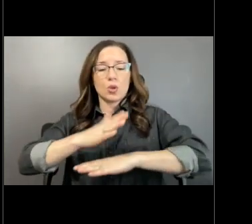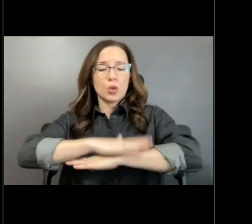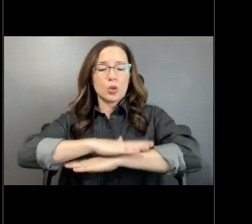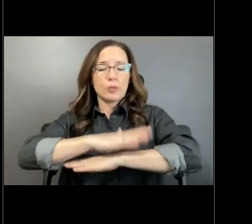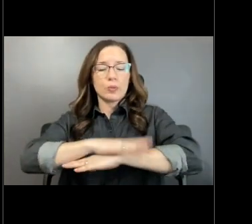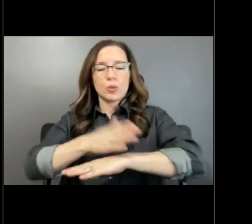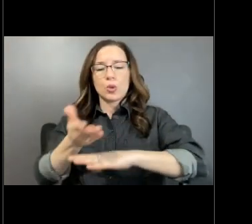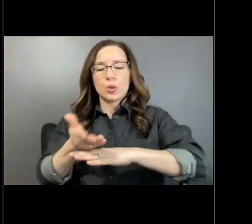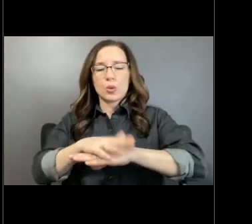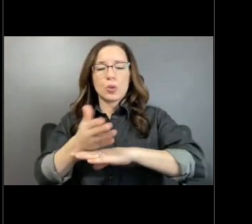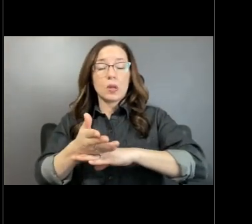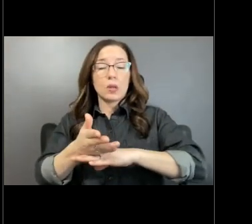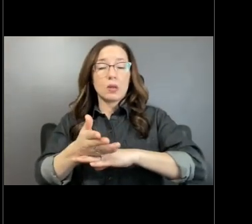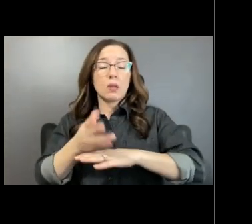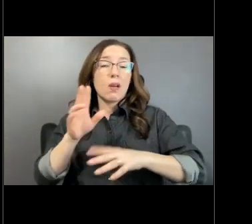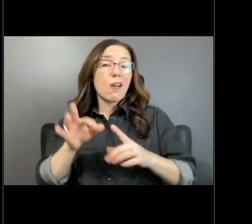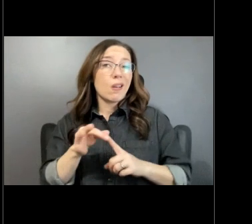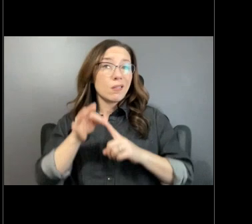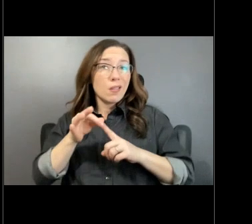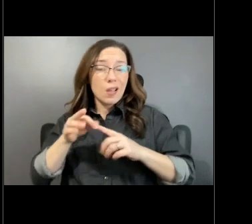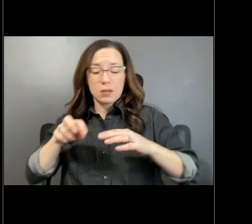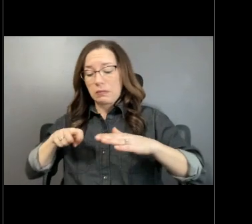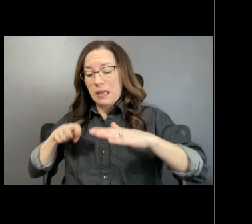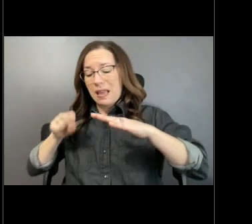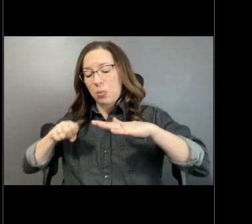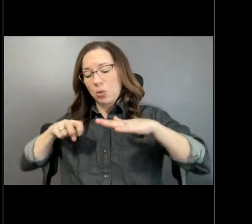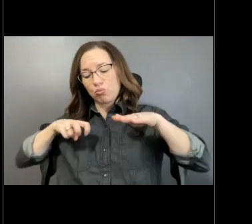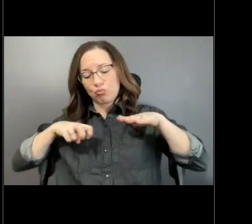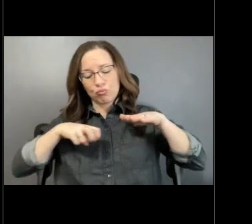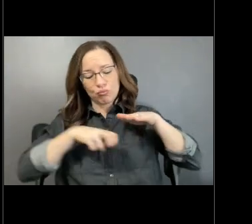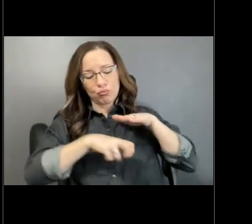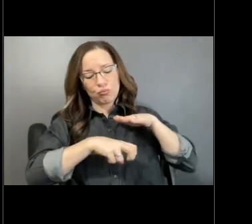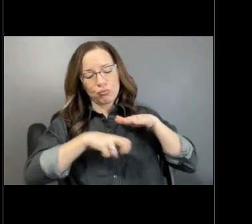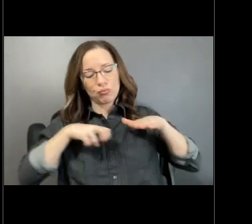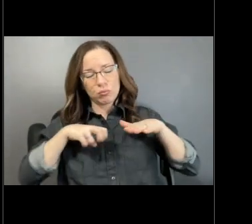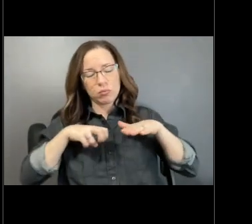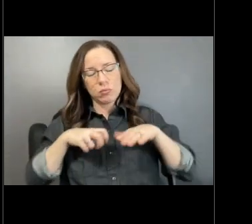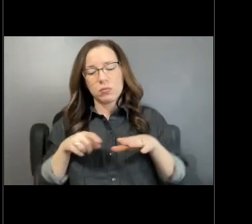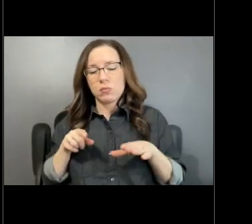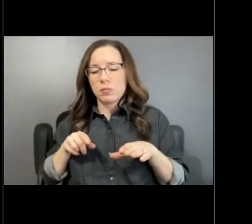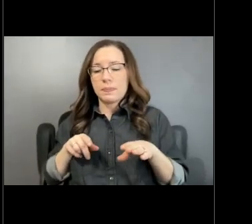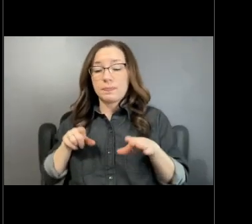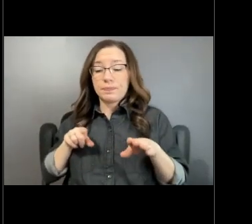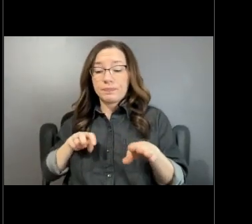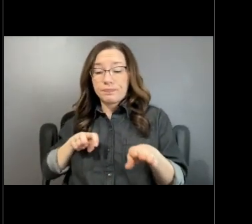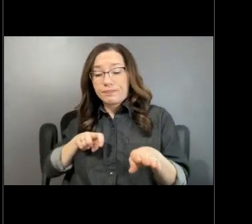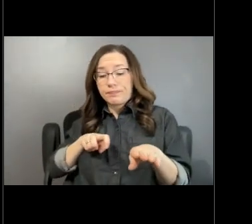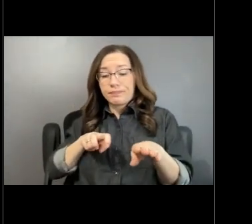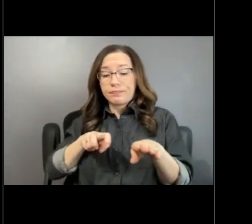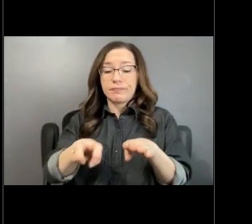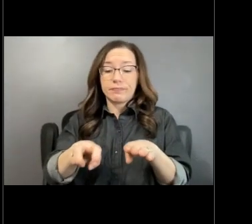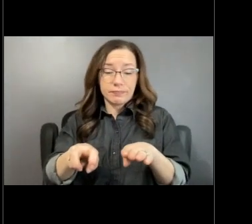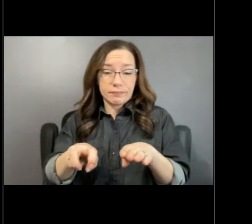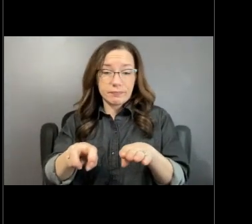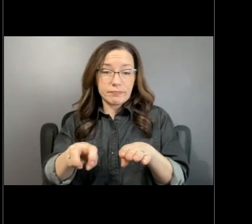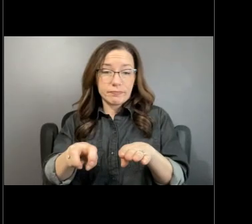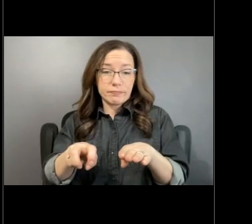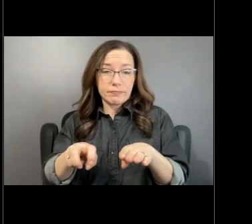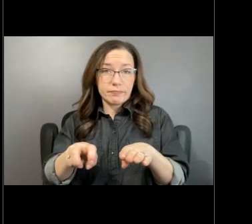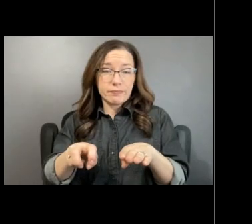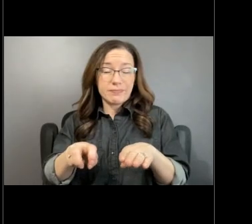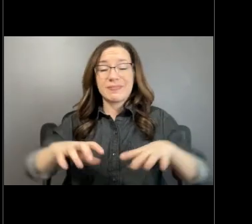space is provided. A parallel approach must be provided at